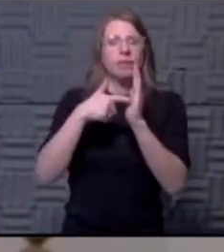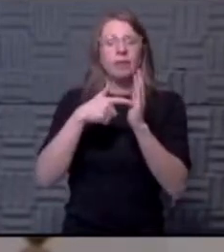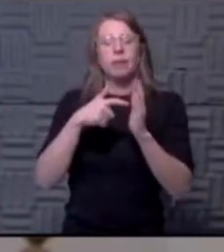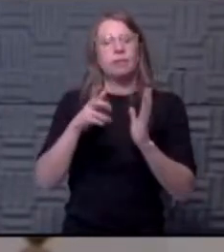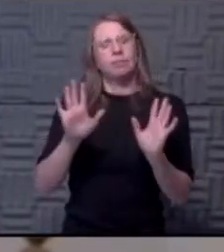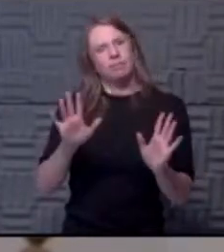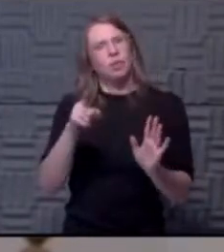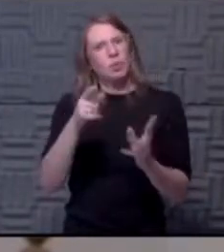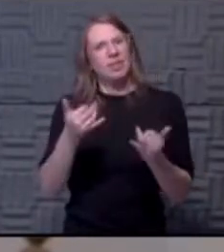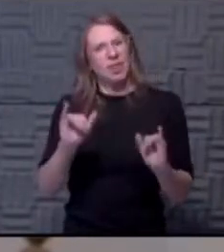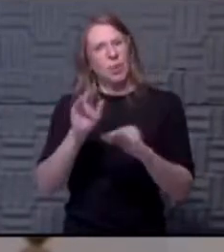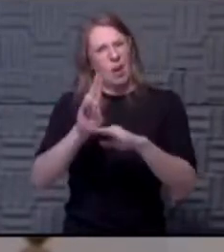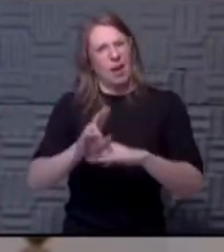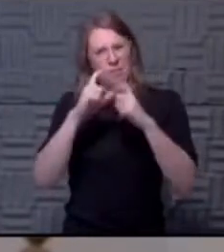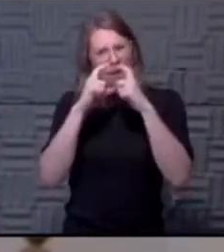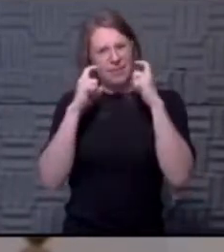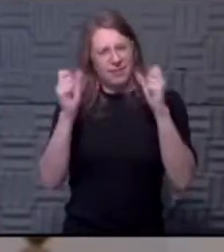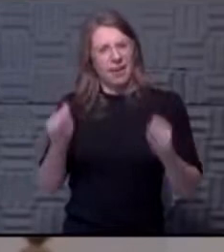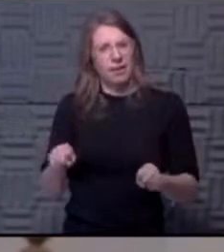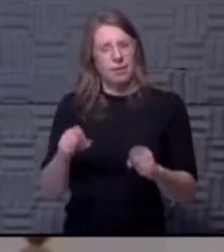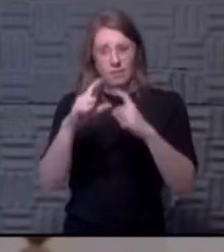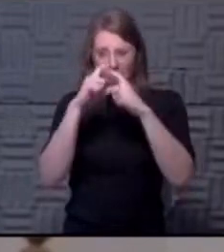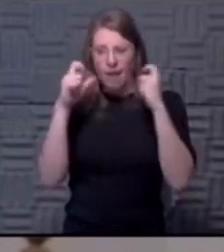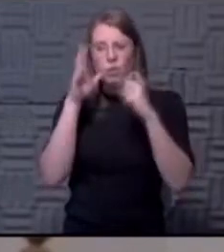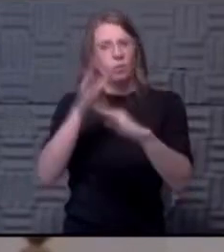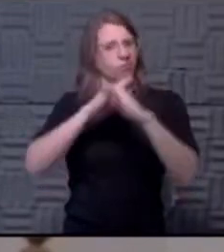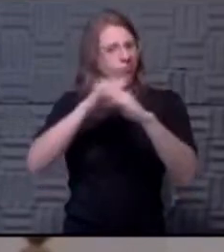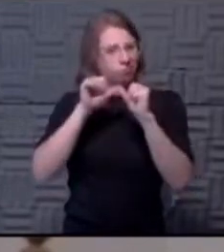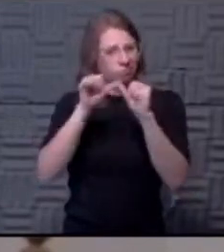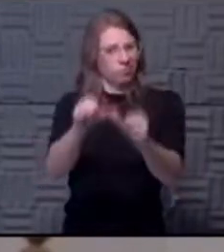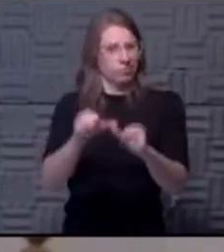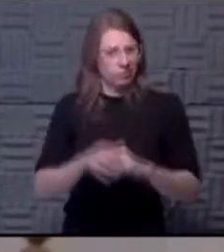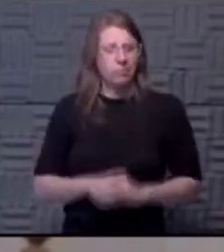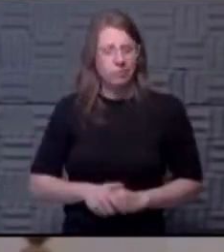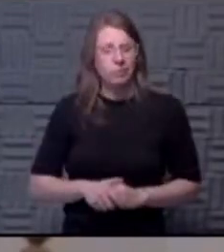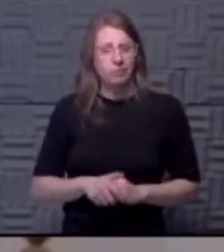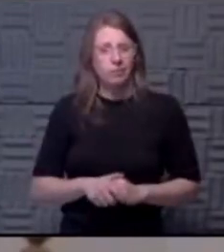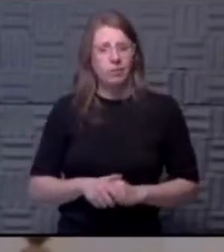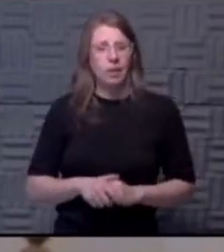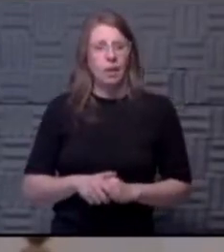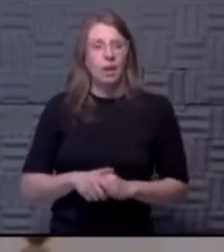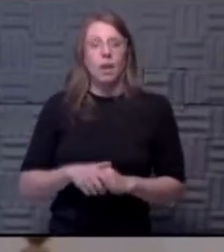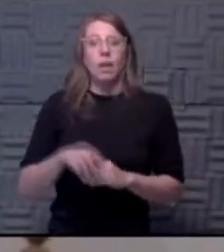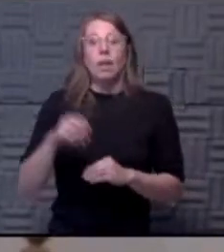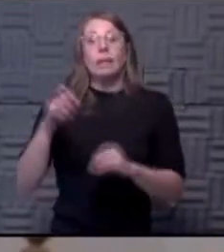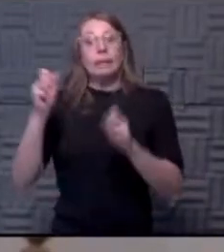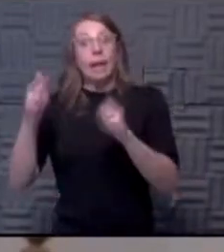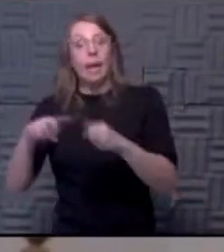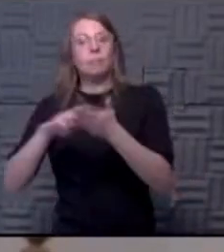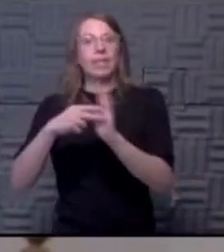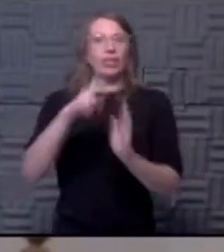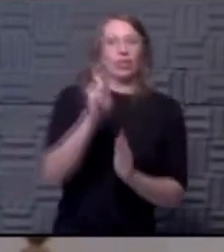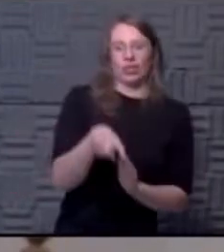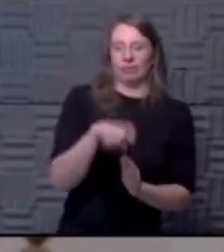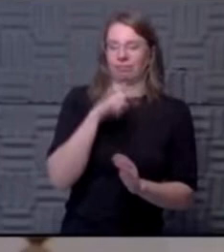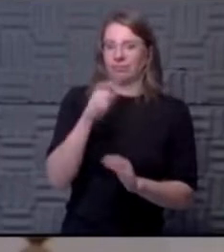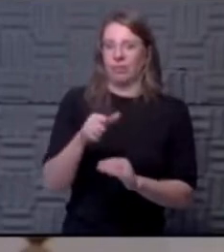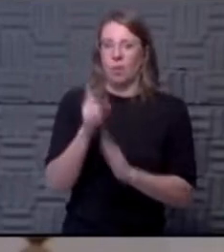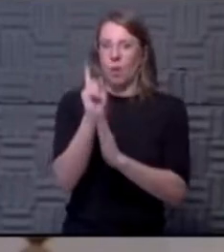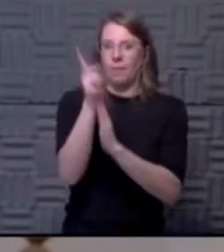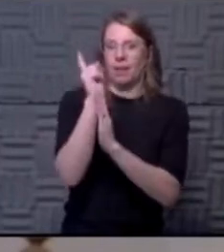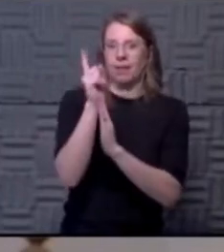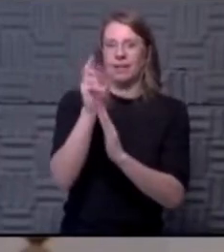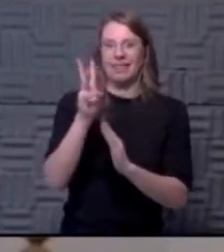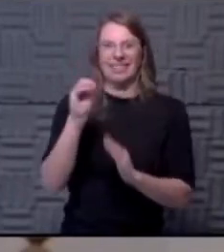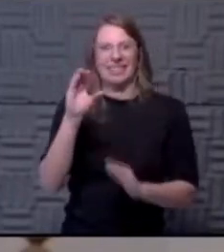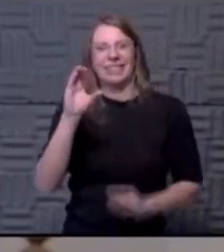country. Masks will never let you down. So just because you can doesn't mean you should. All right, I have 1 minute. We have